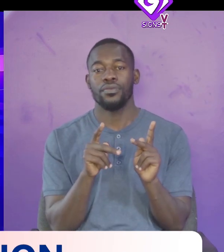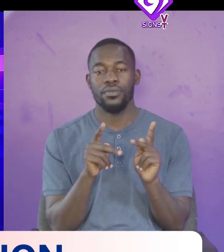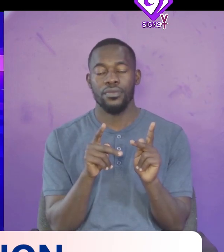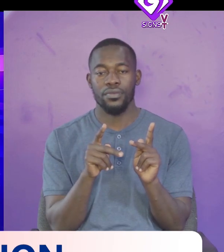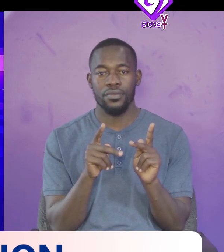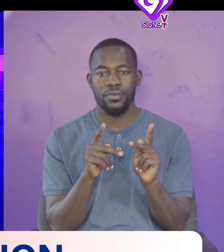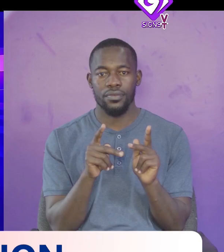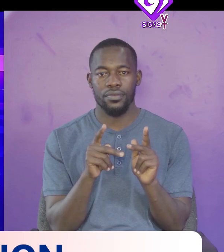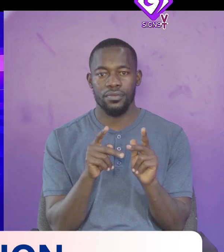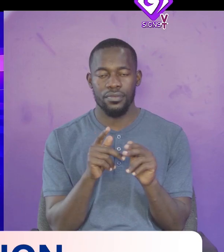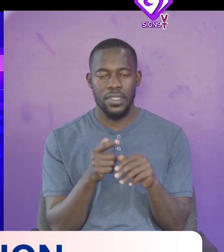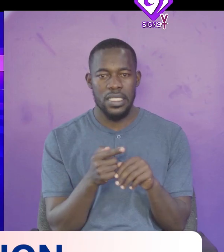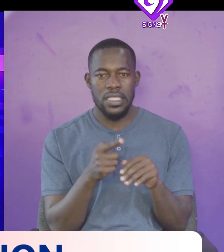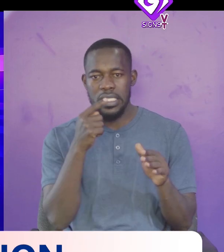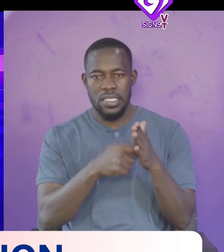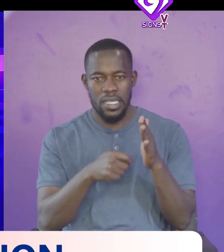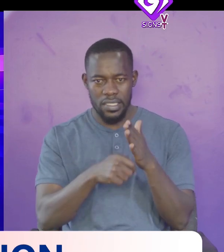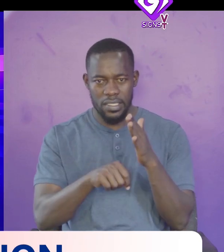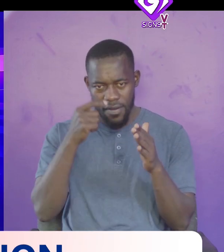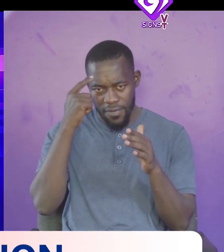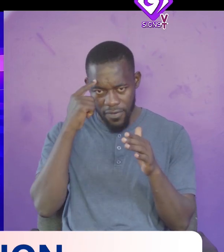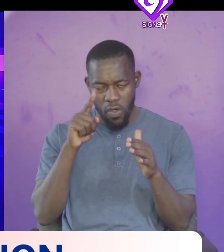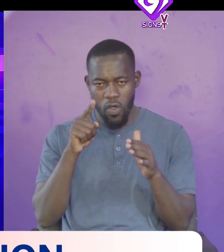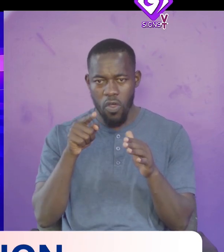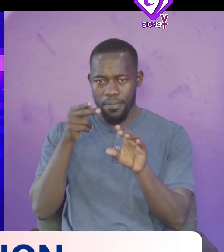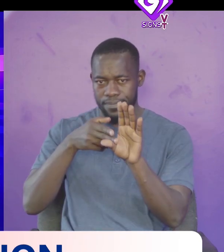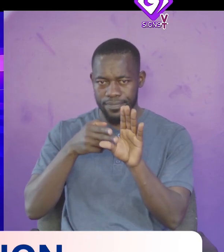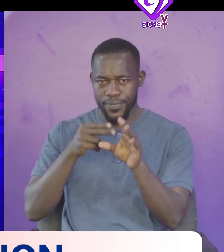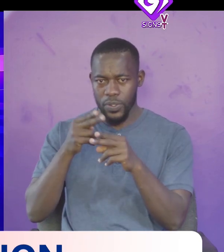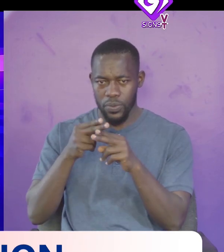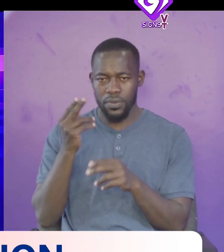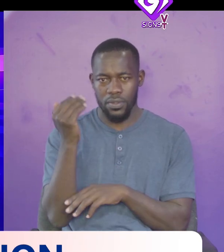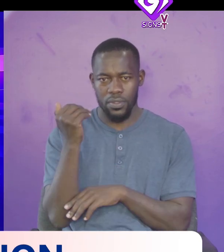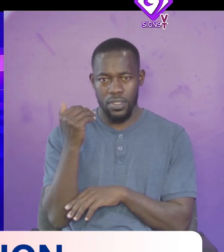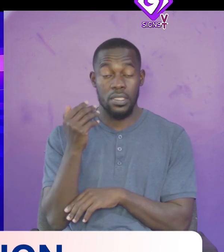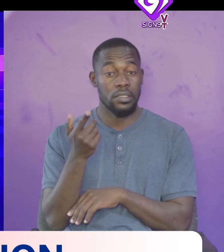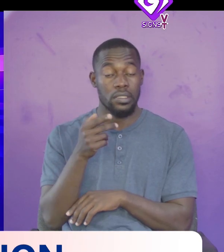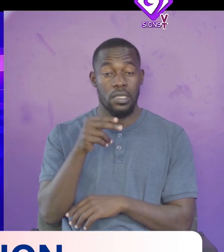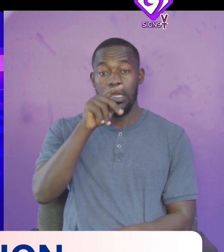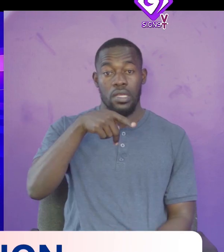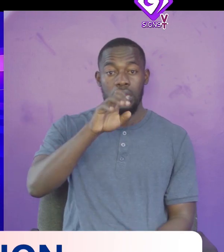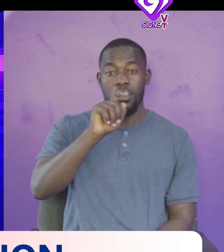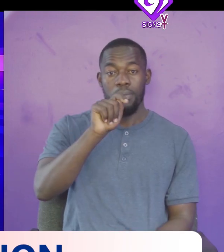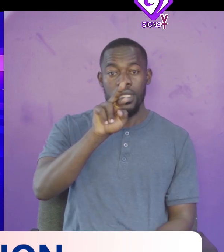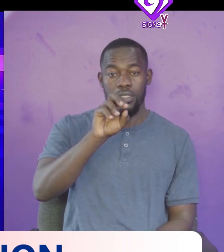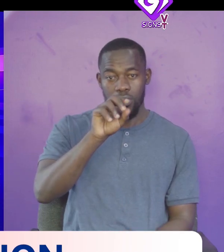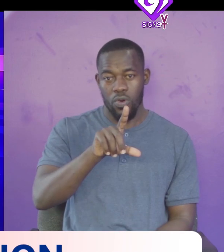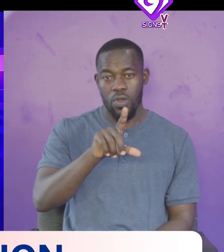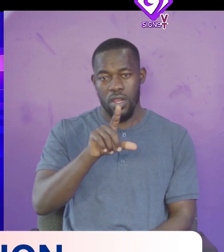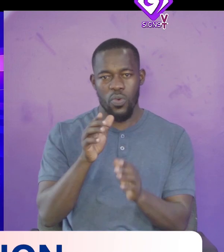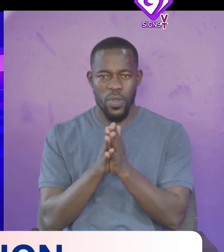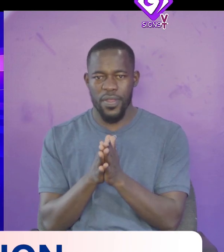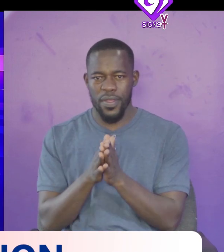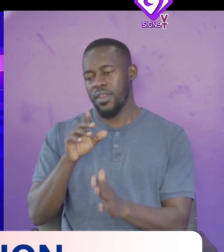essential commodities, including petrol, kerosene, and diesel. Jonah, when you hear petrol, kerosene, and diesel, right, these are primary